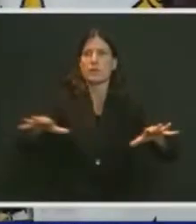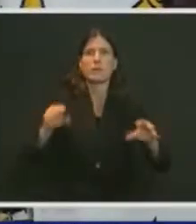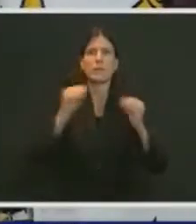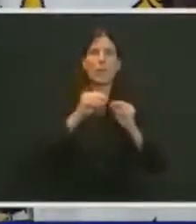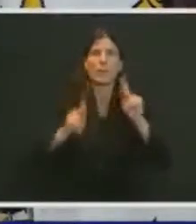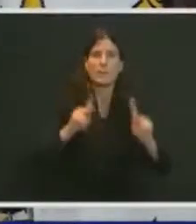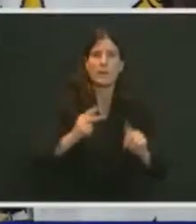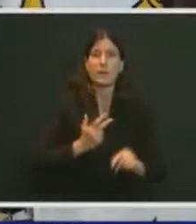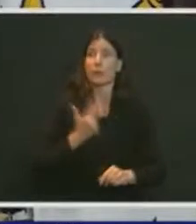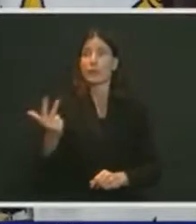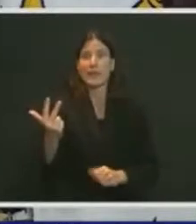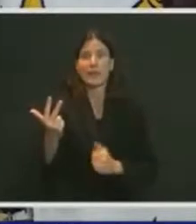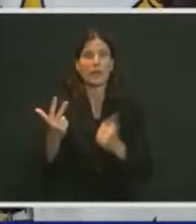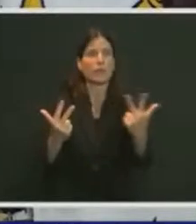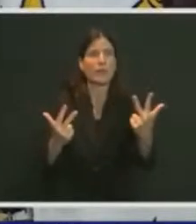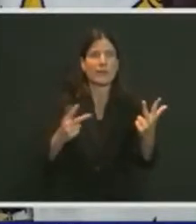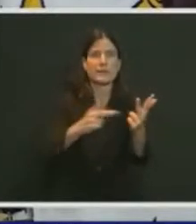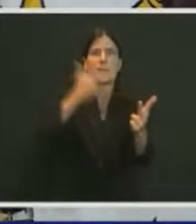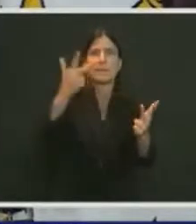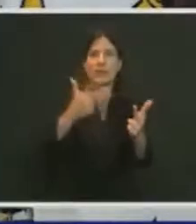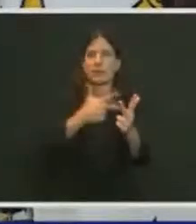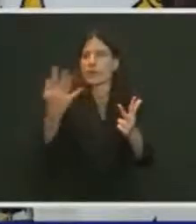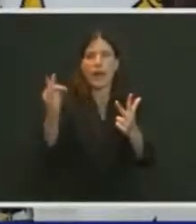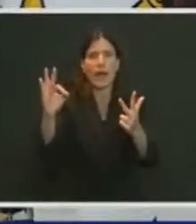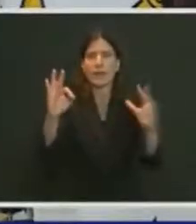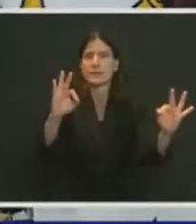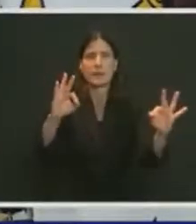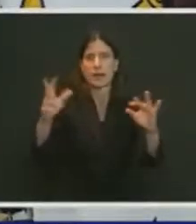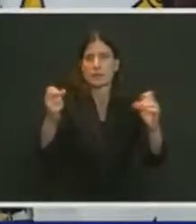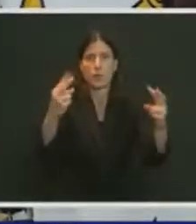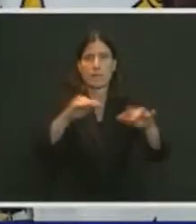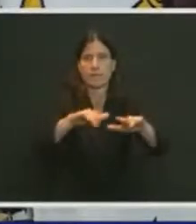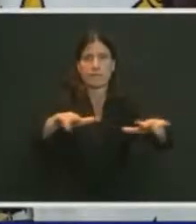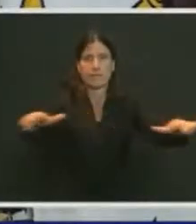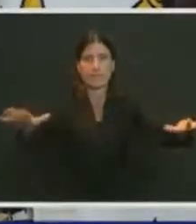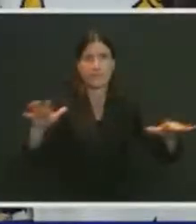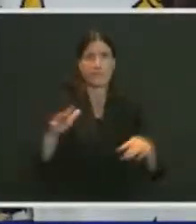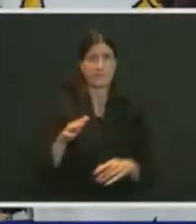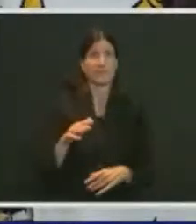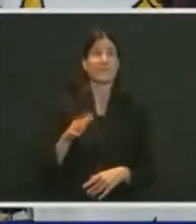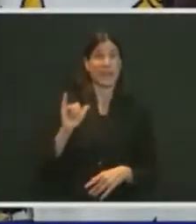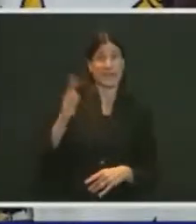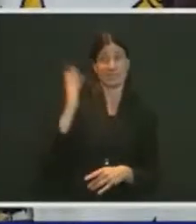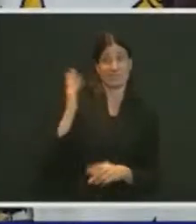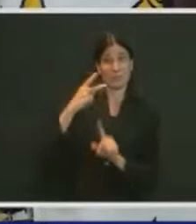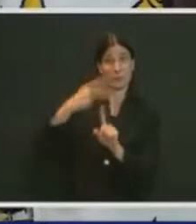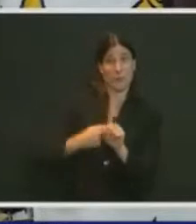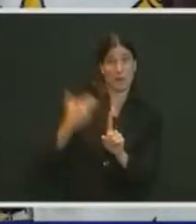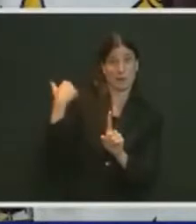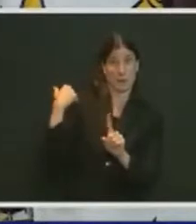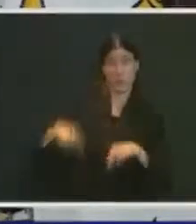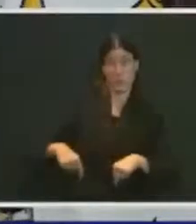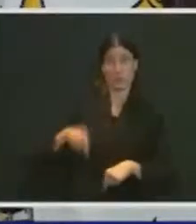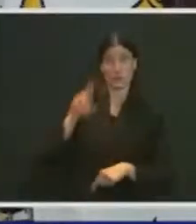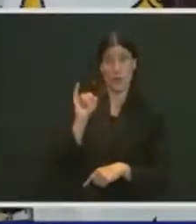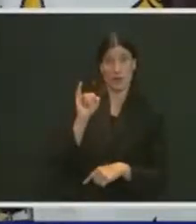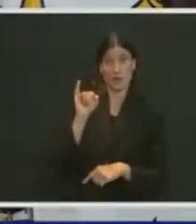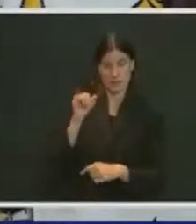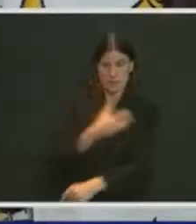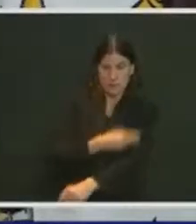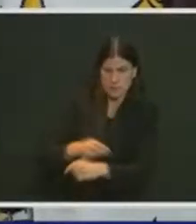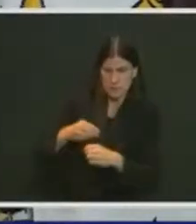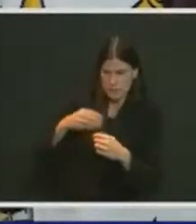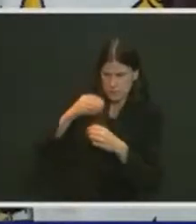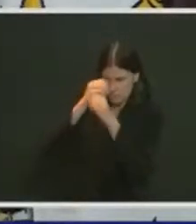R value of somewhere between 3 and 4. Today, we think we're just at about 1, maybe even a bit under 1.